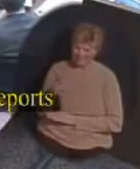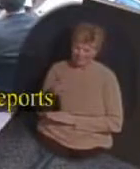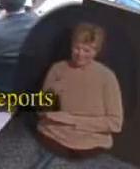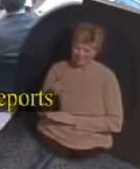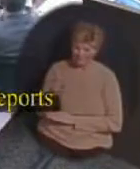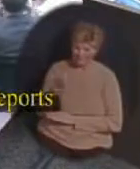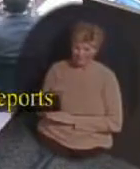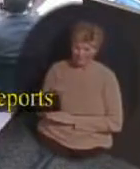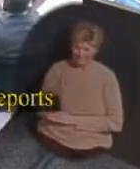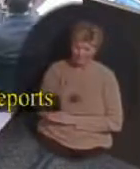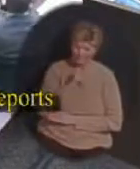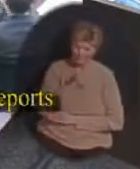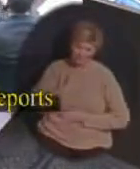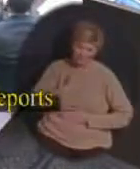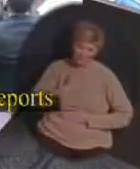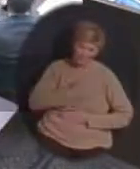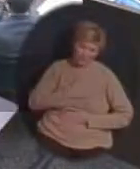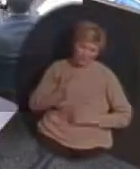Congratulations.